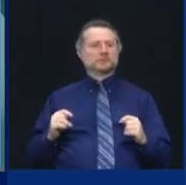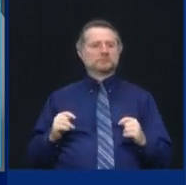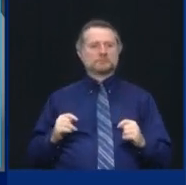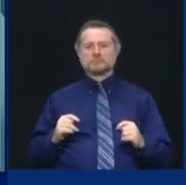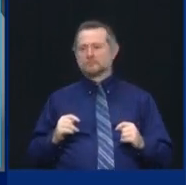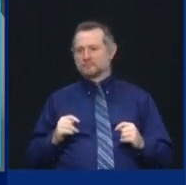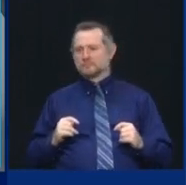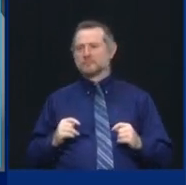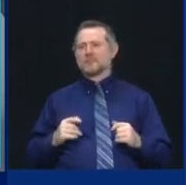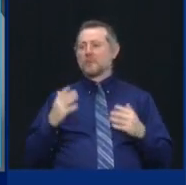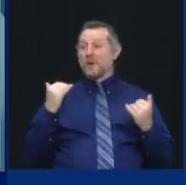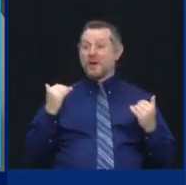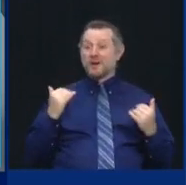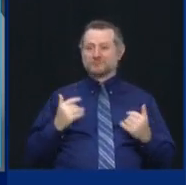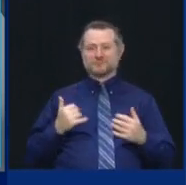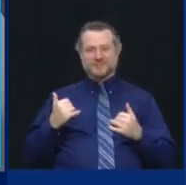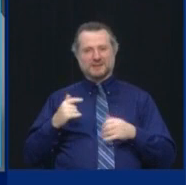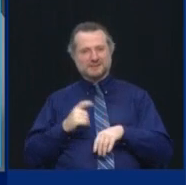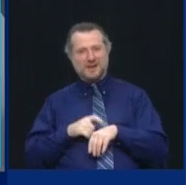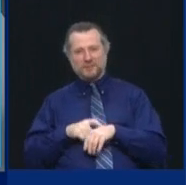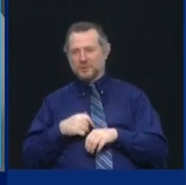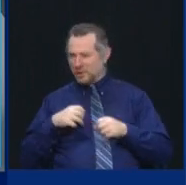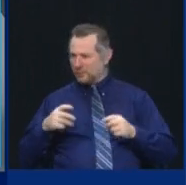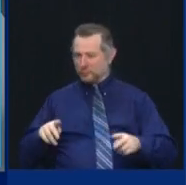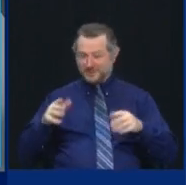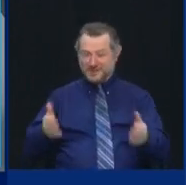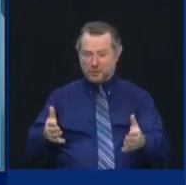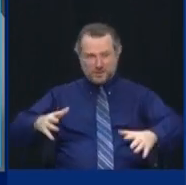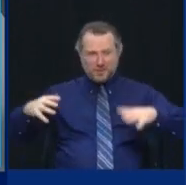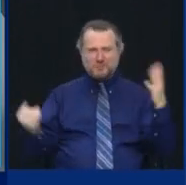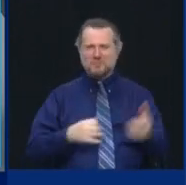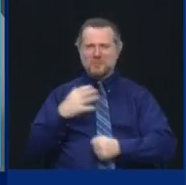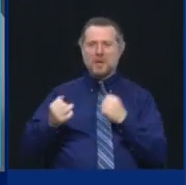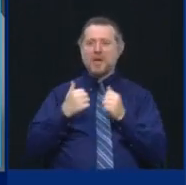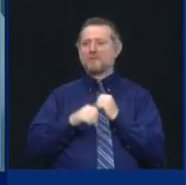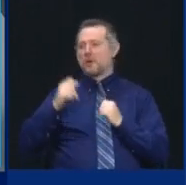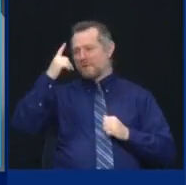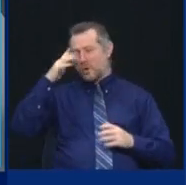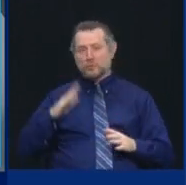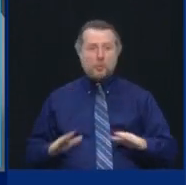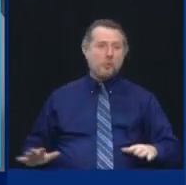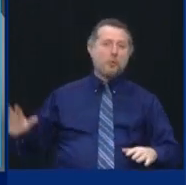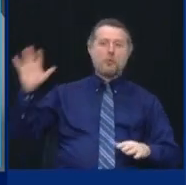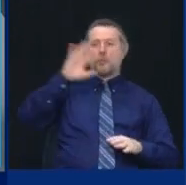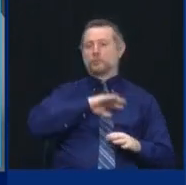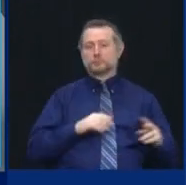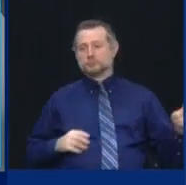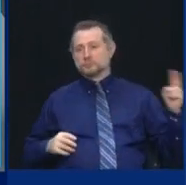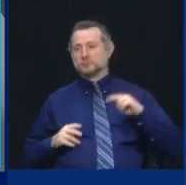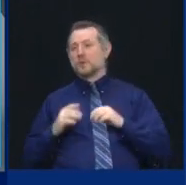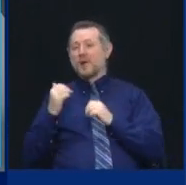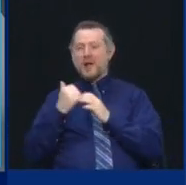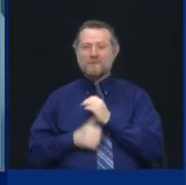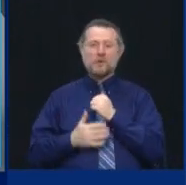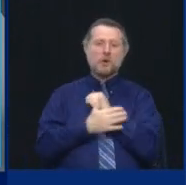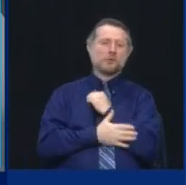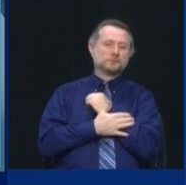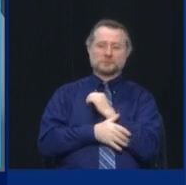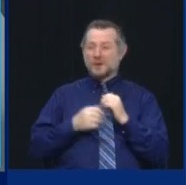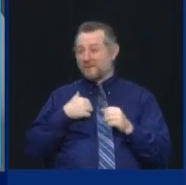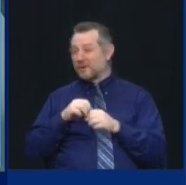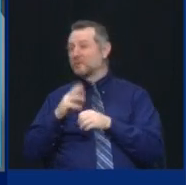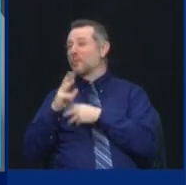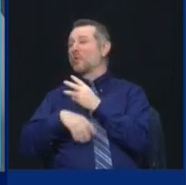table has been reset. Every governor, every mayor, every country on the